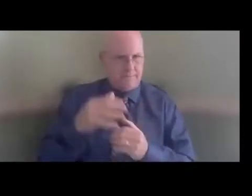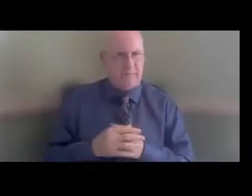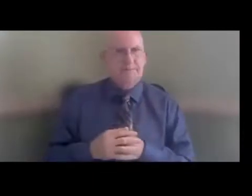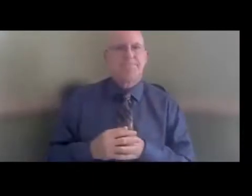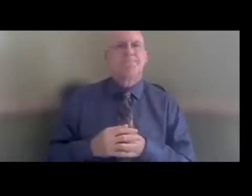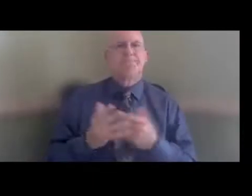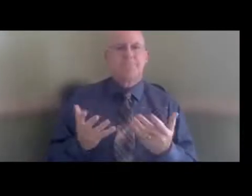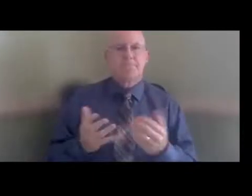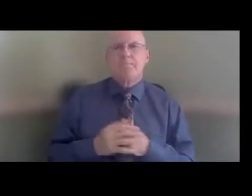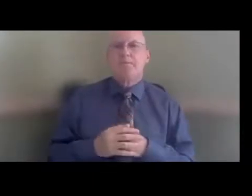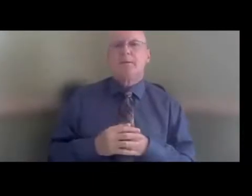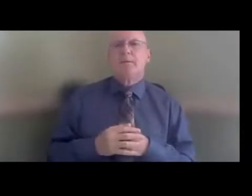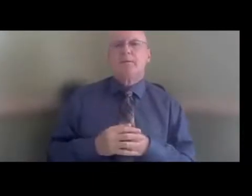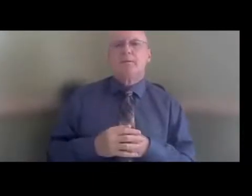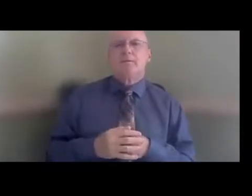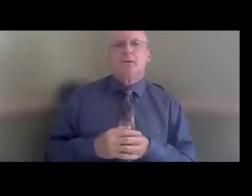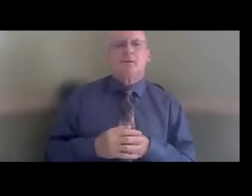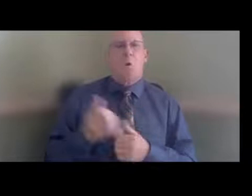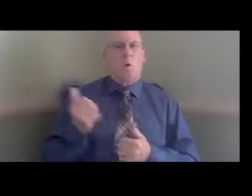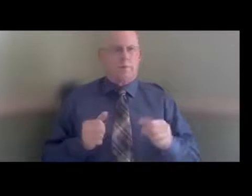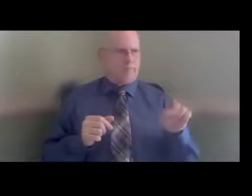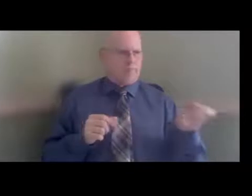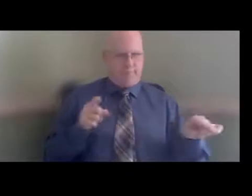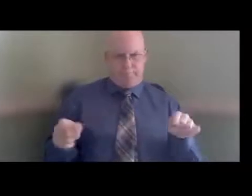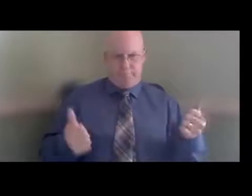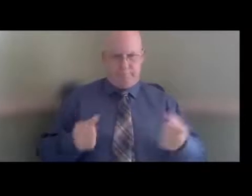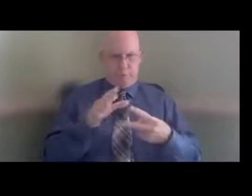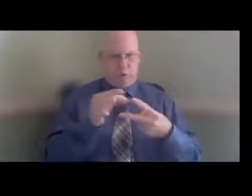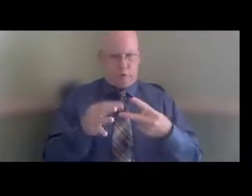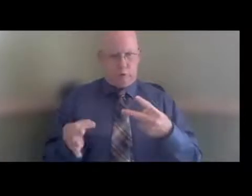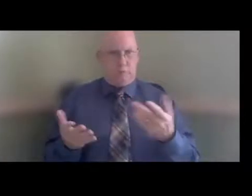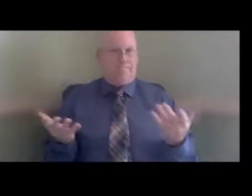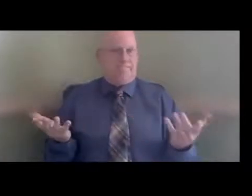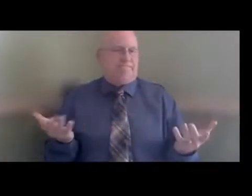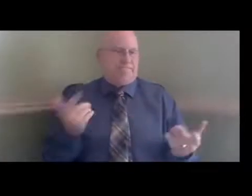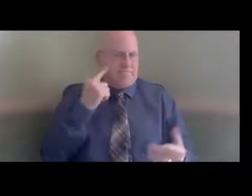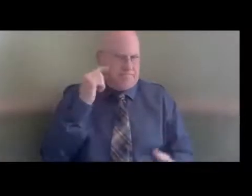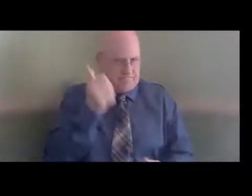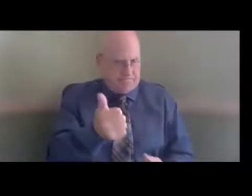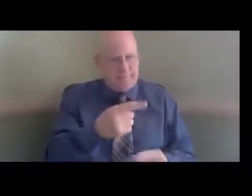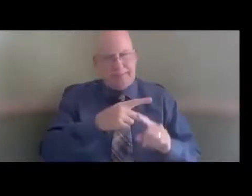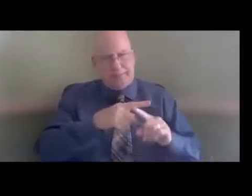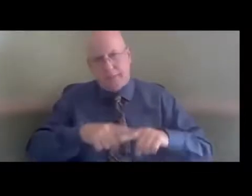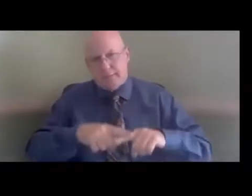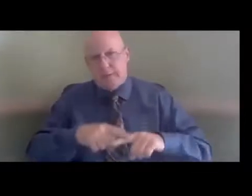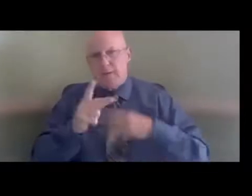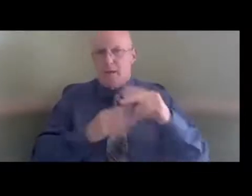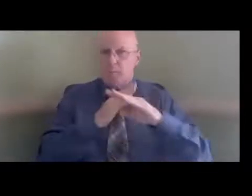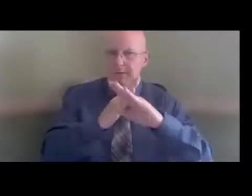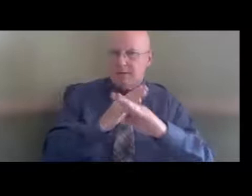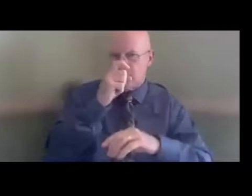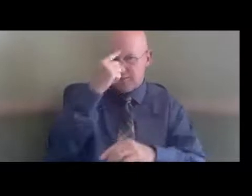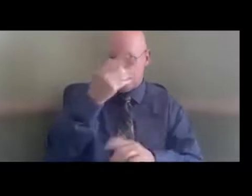So again, which way you go ultimately is going to be determined by the type of protection that you might need for your